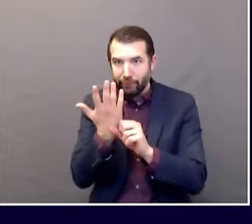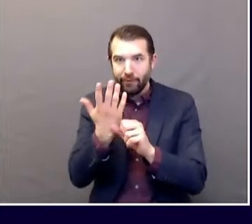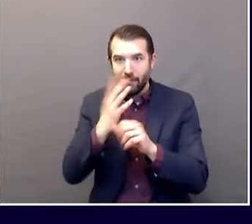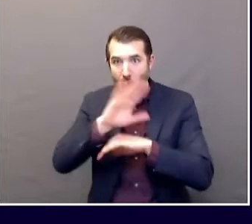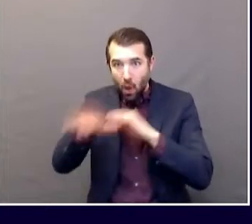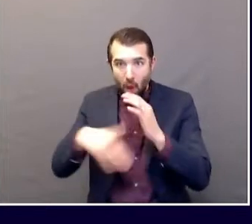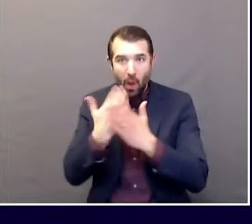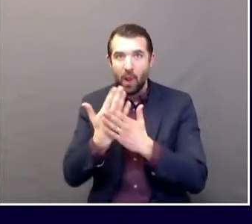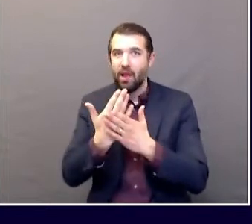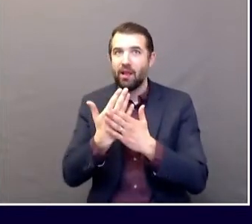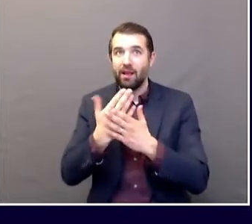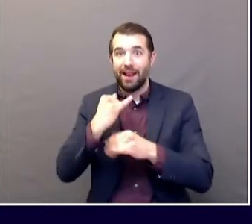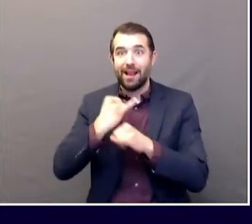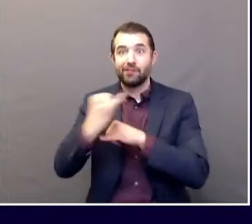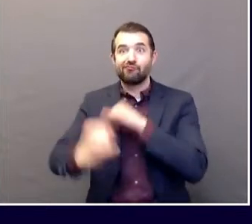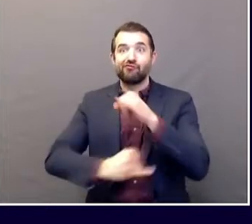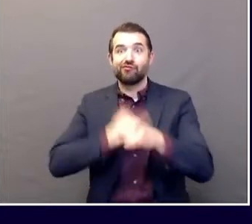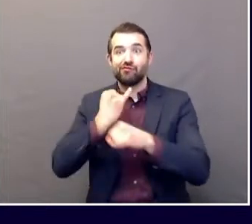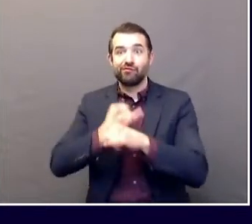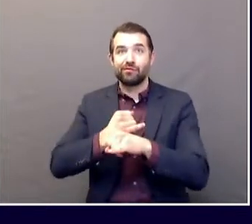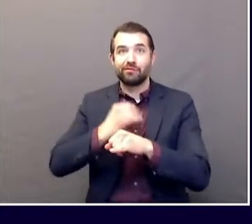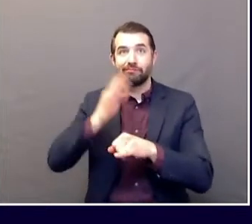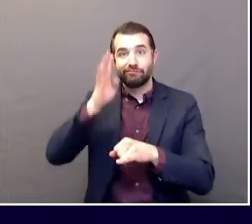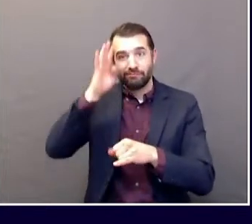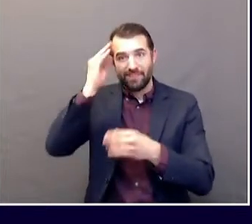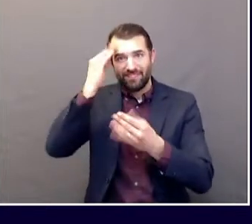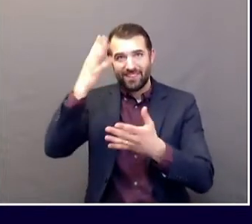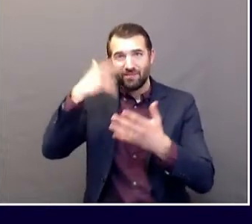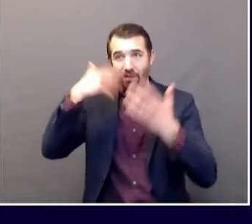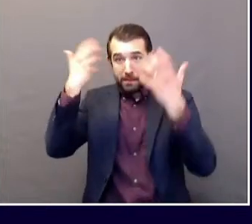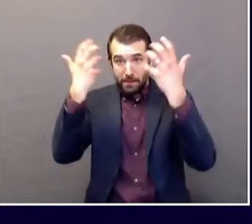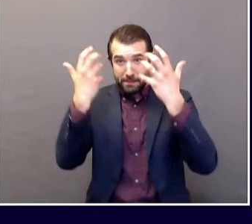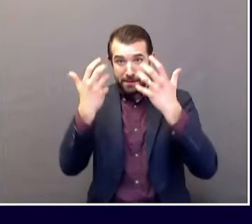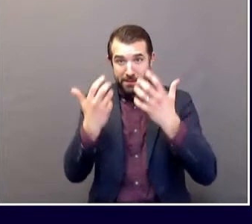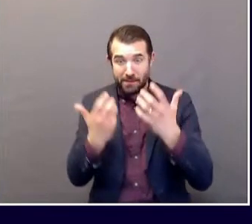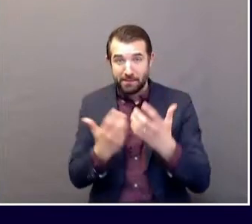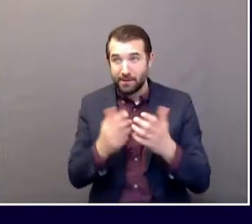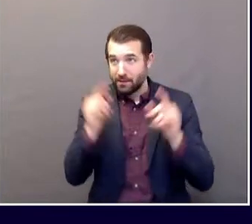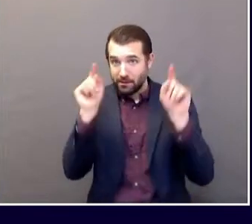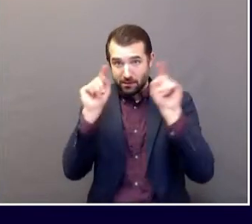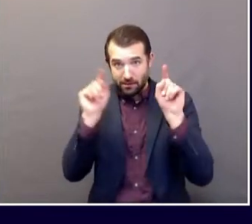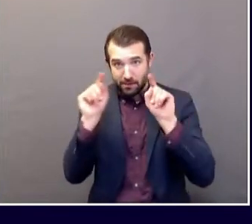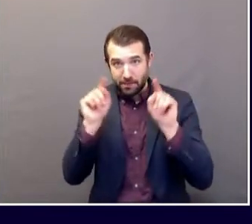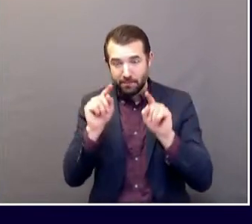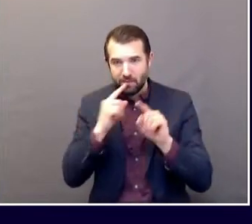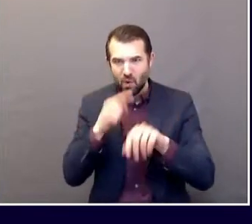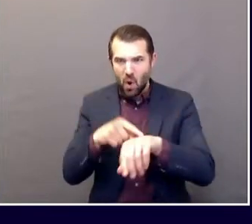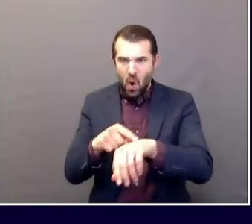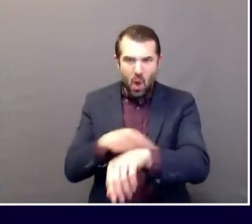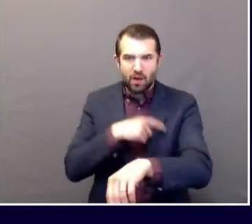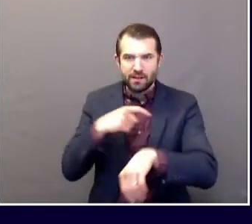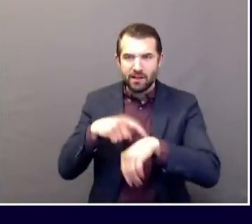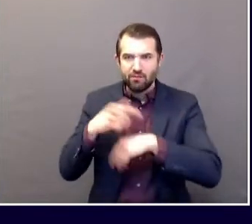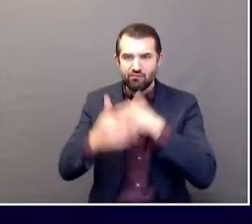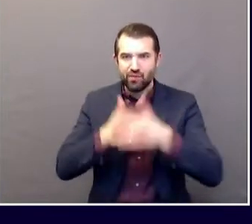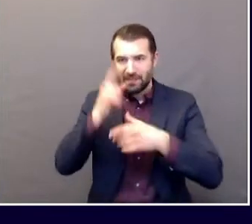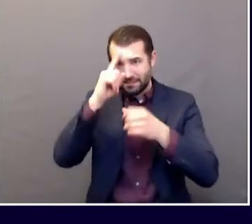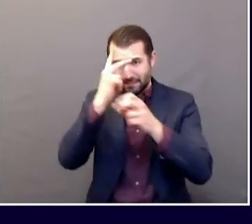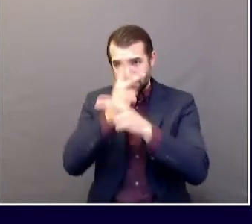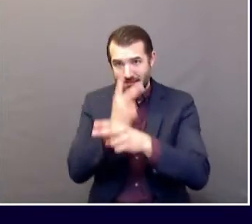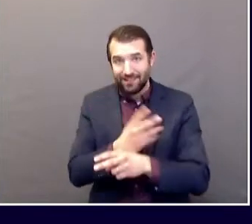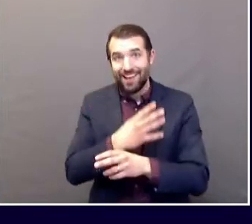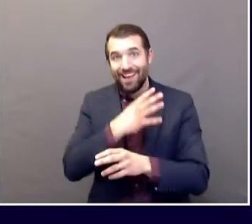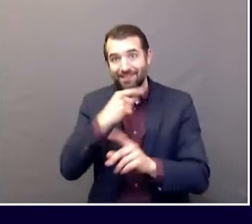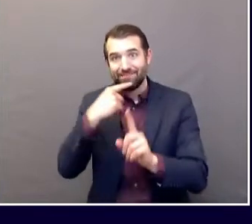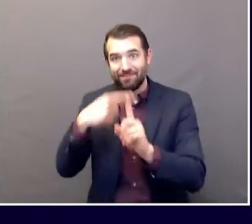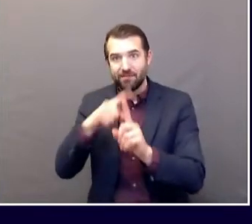It takes a long time from a laboratory perspective. It also takes a long time from a computational perspective. There are improvements on the